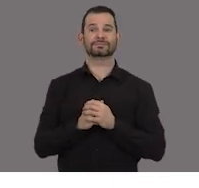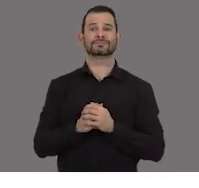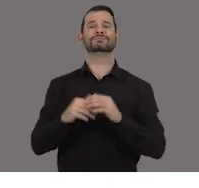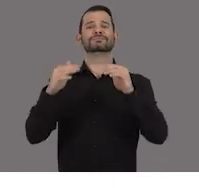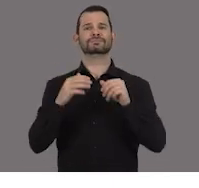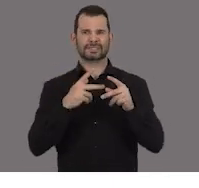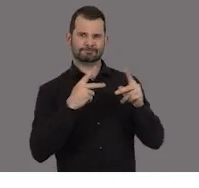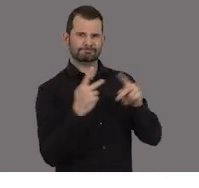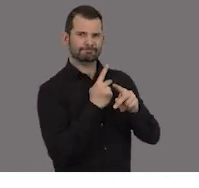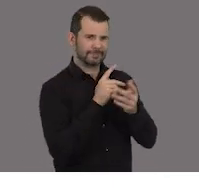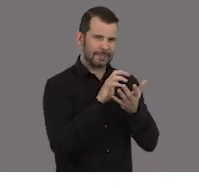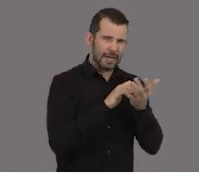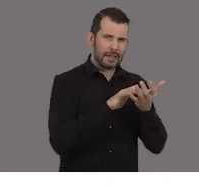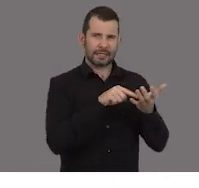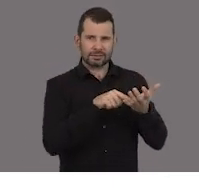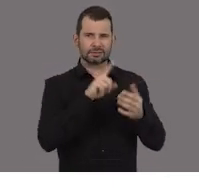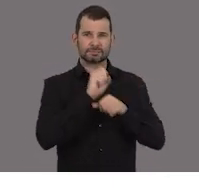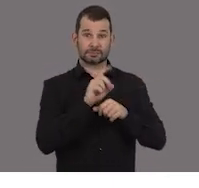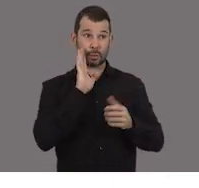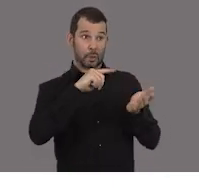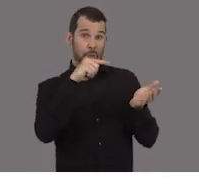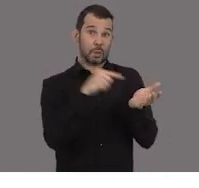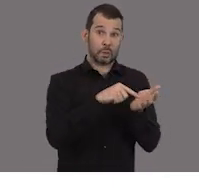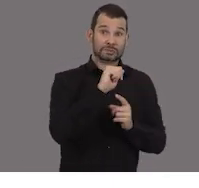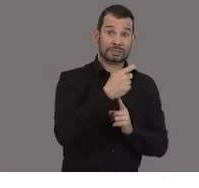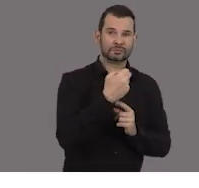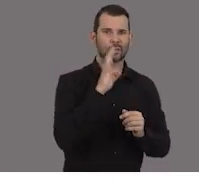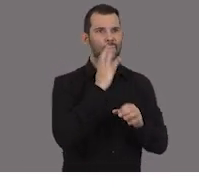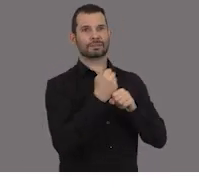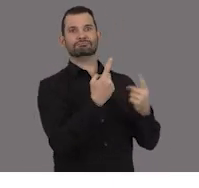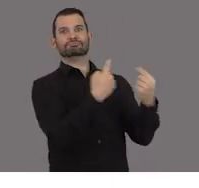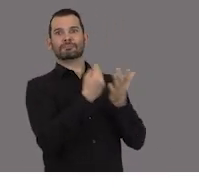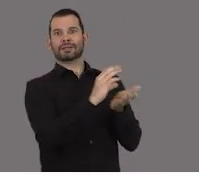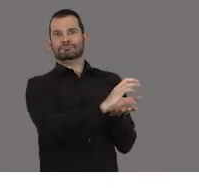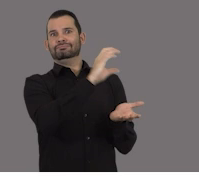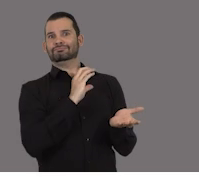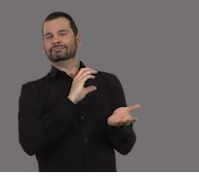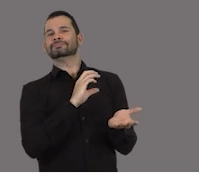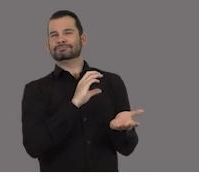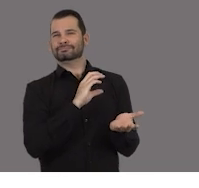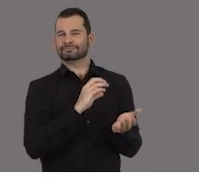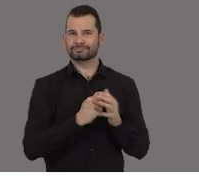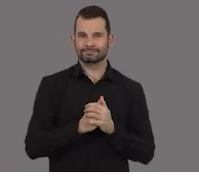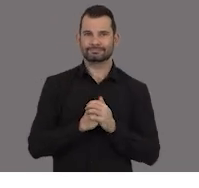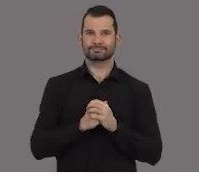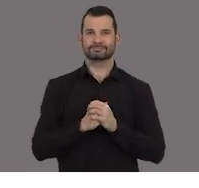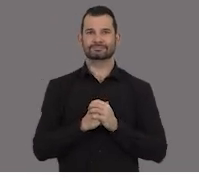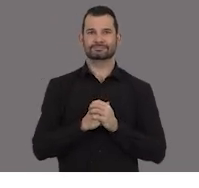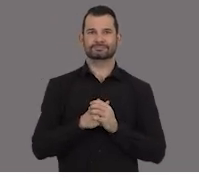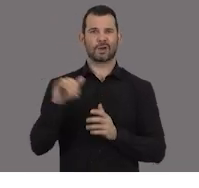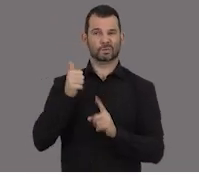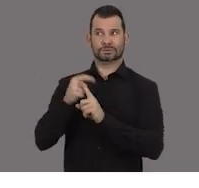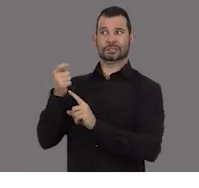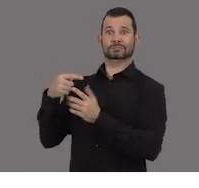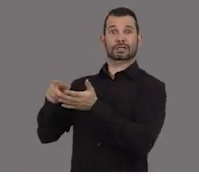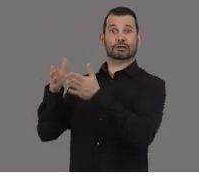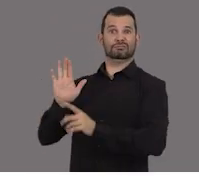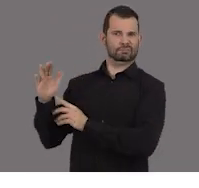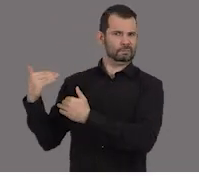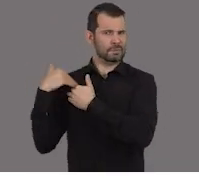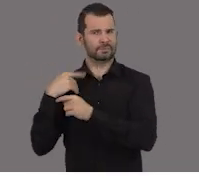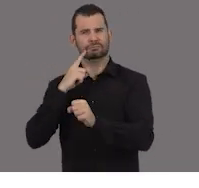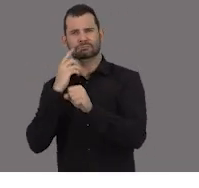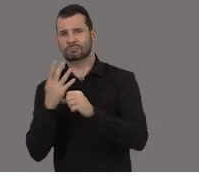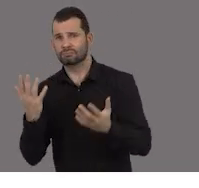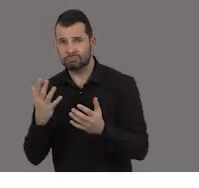outside Canada, and calculating whether they owe tax or will get a refund. It is also the